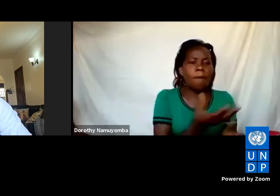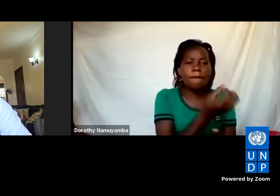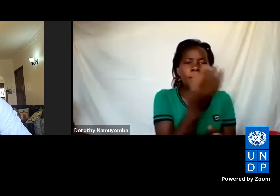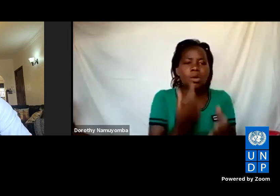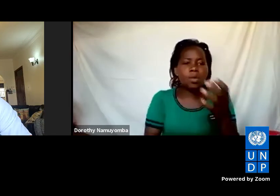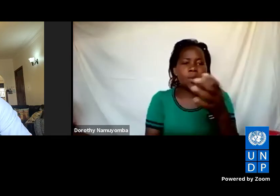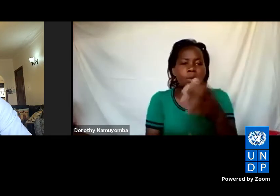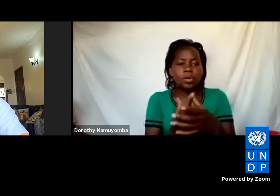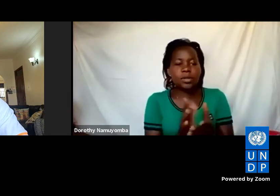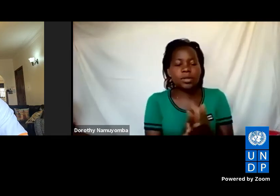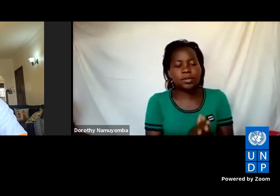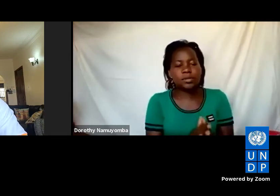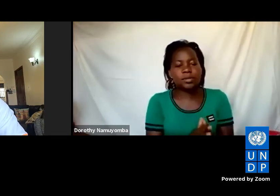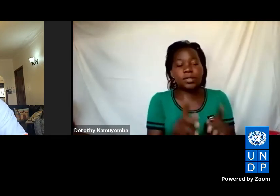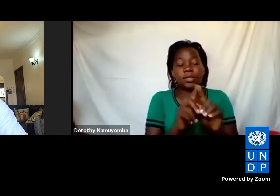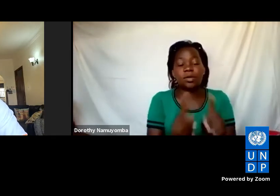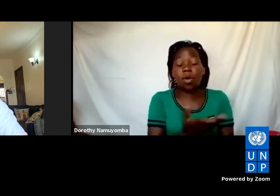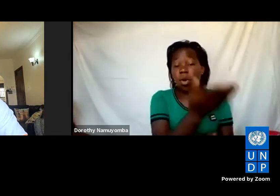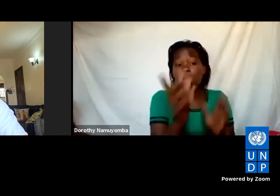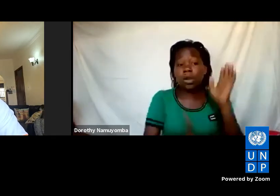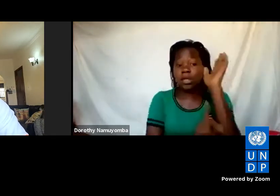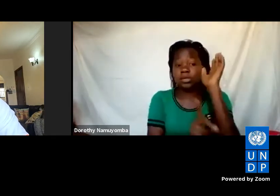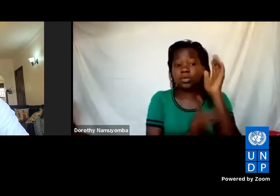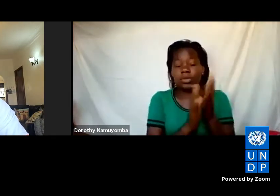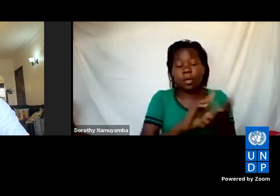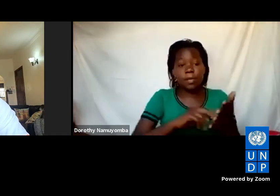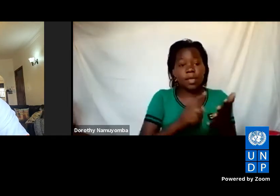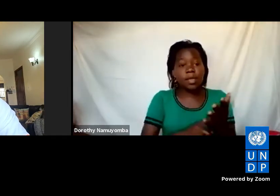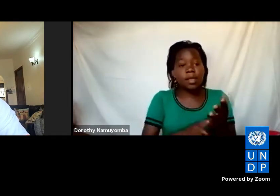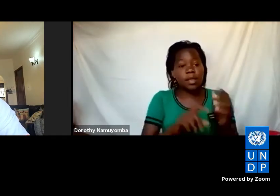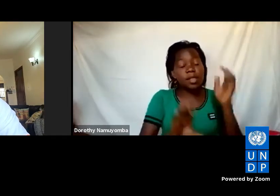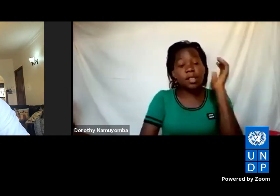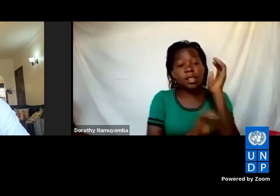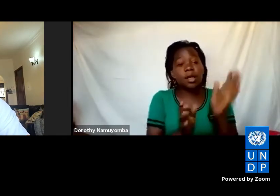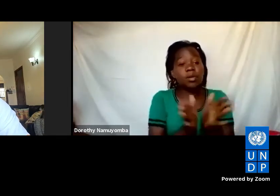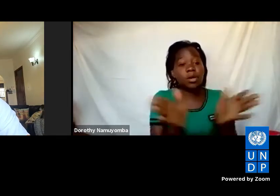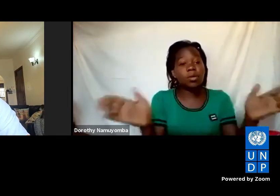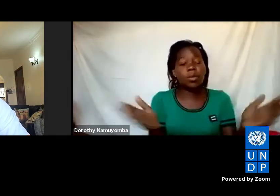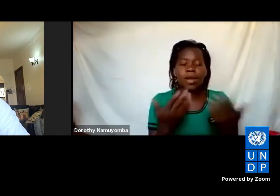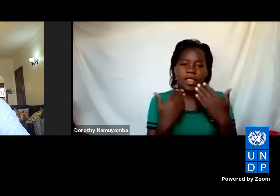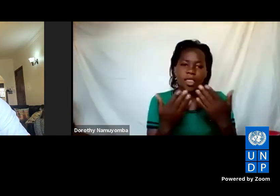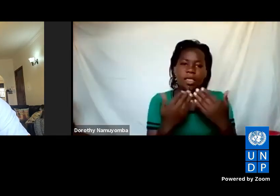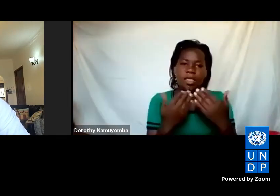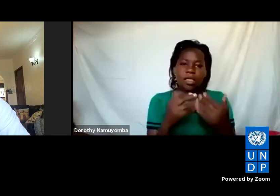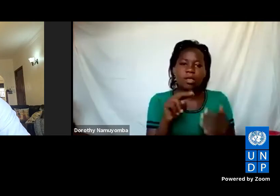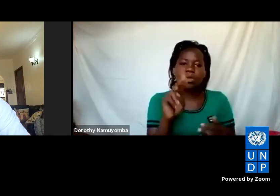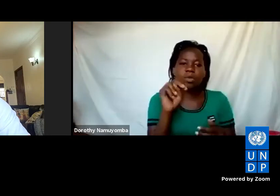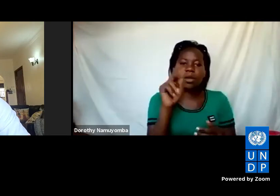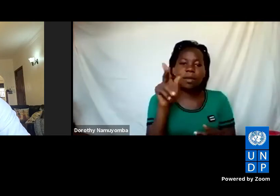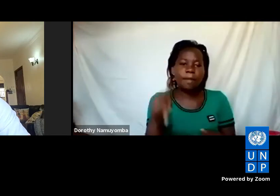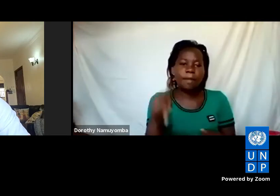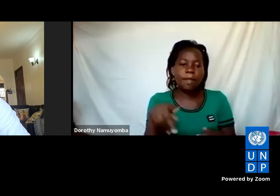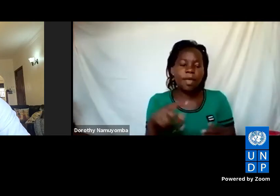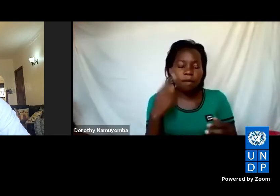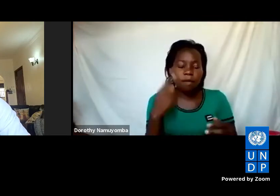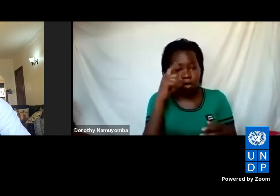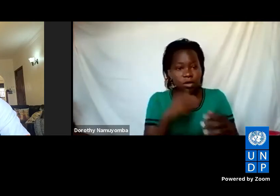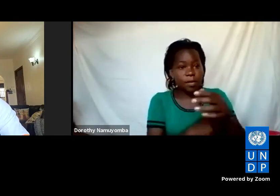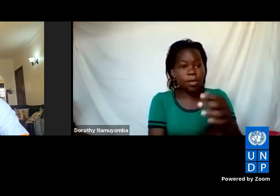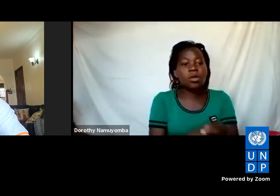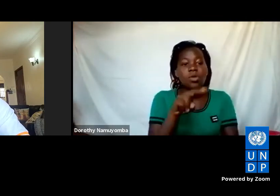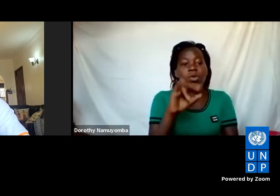in all the districts. So it's actually countrywide. Thank you very much, UNDP, for supporting UIA to be able to